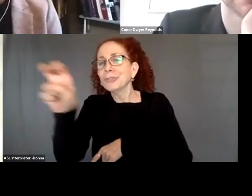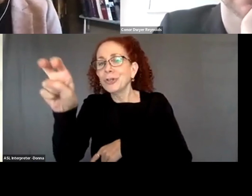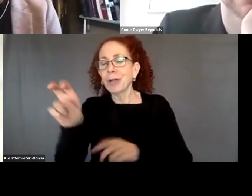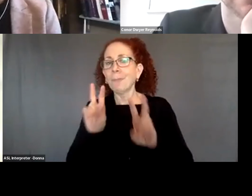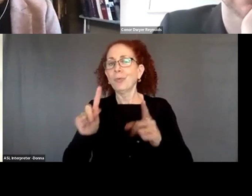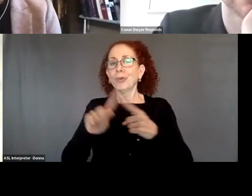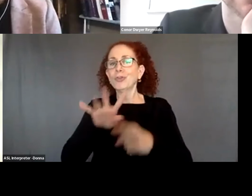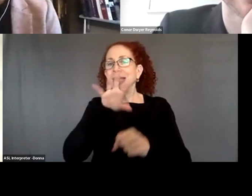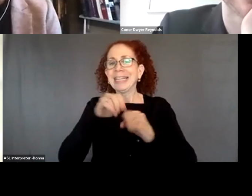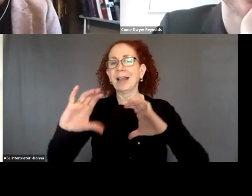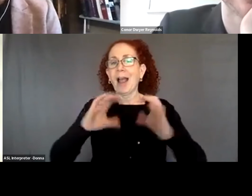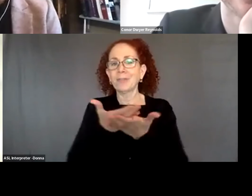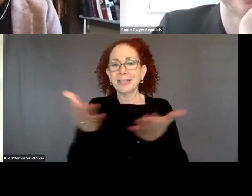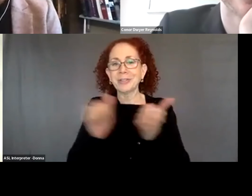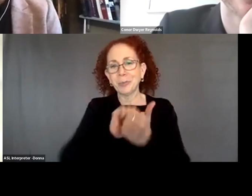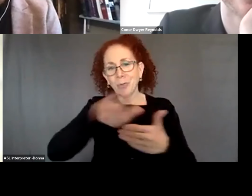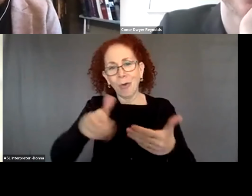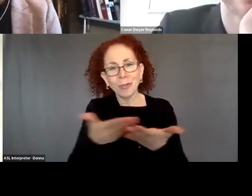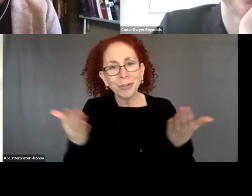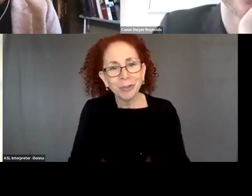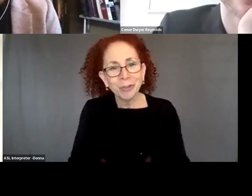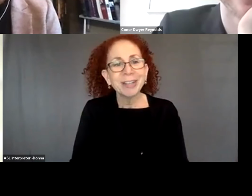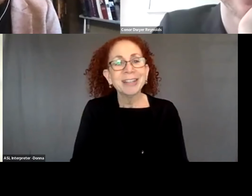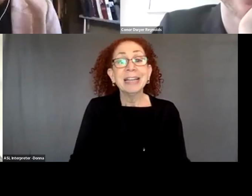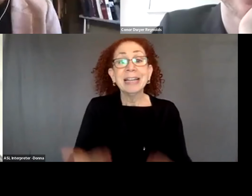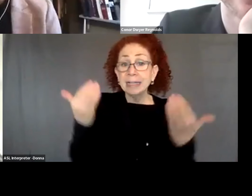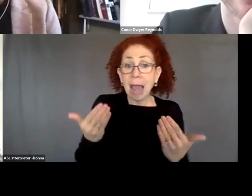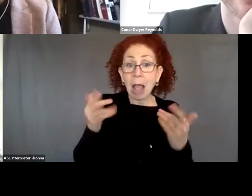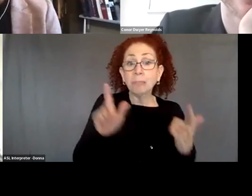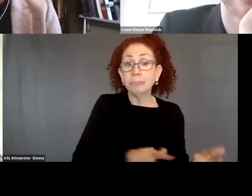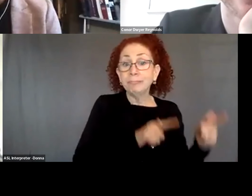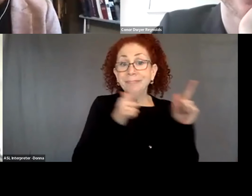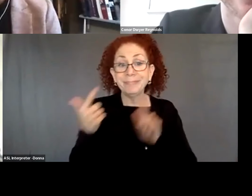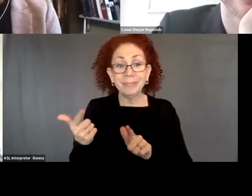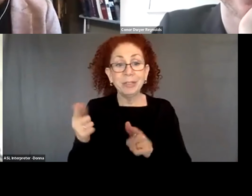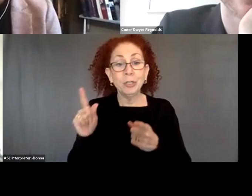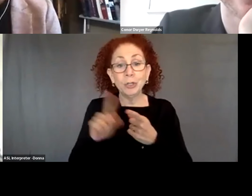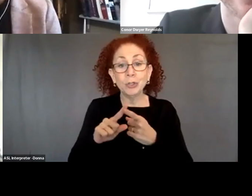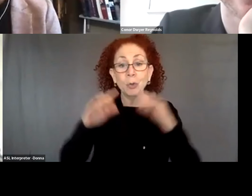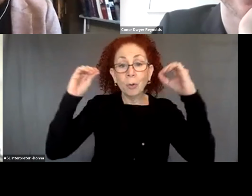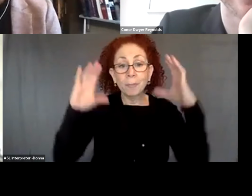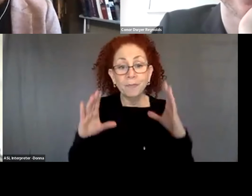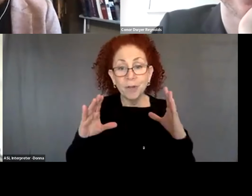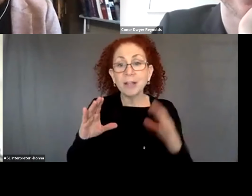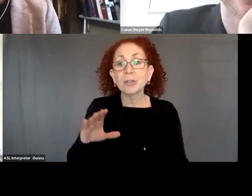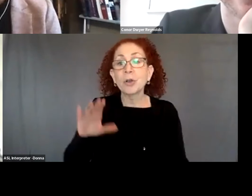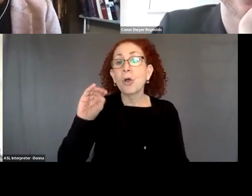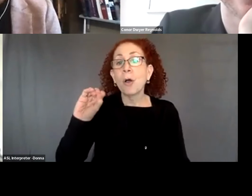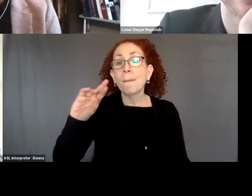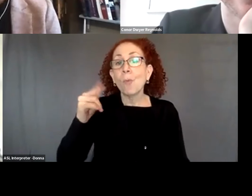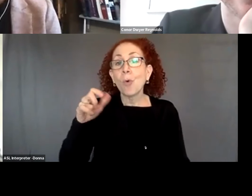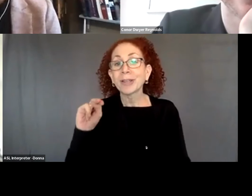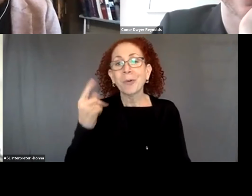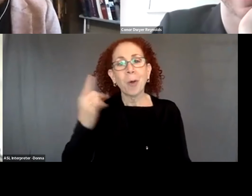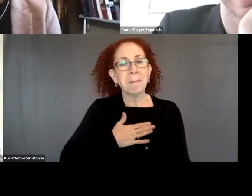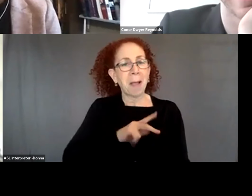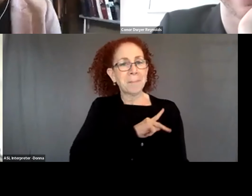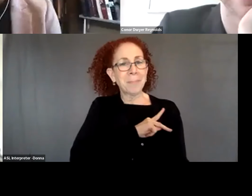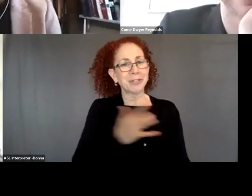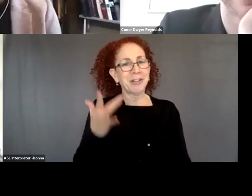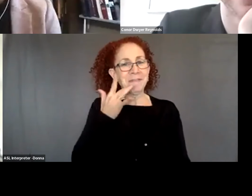in conversation with all of you. At this point, I am going to turn things over to Professor Jamelia Morgan, one of my personal